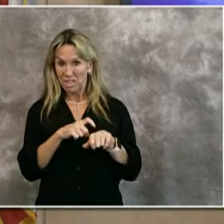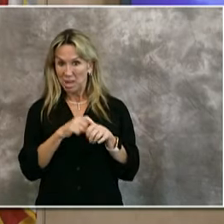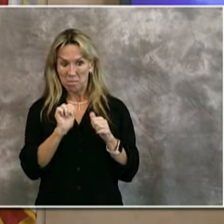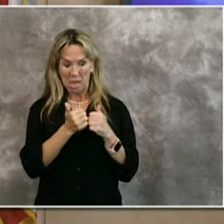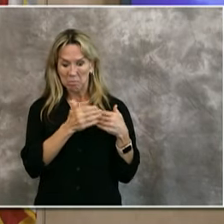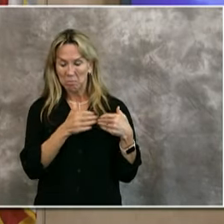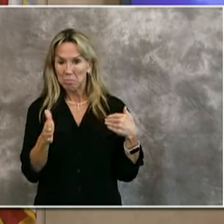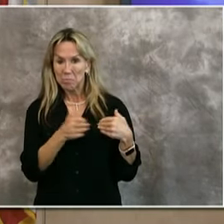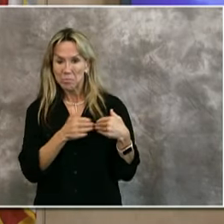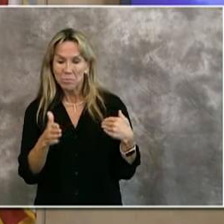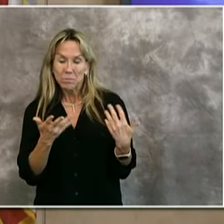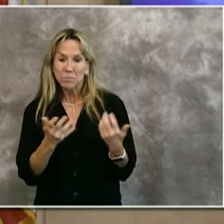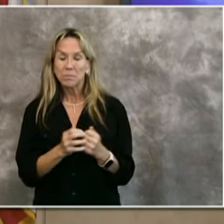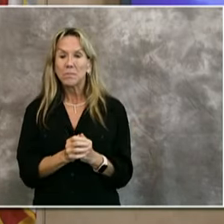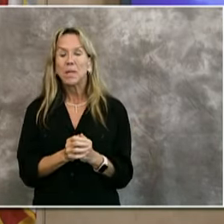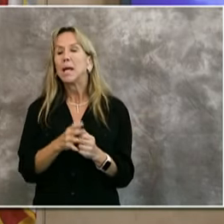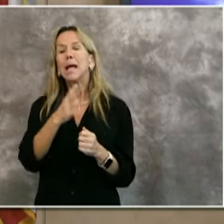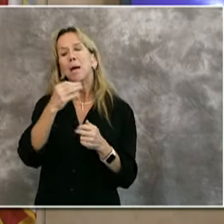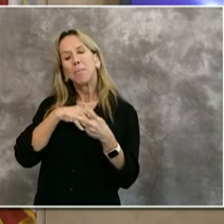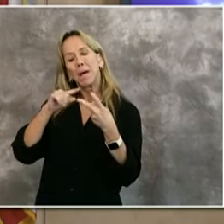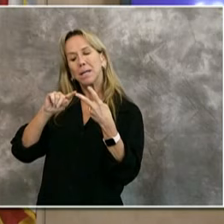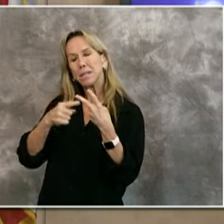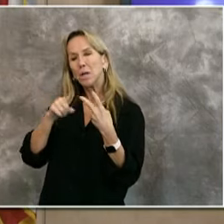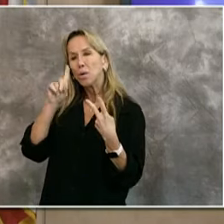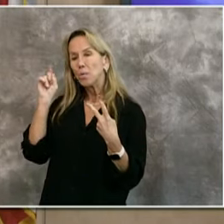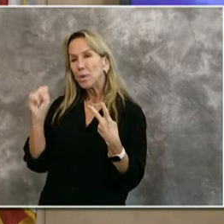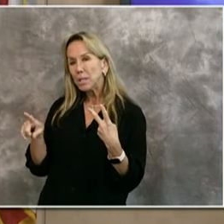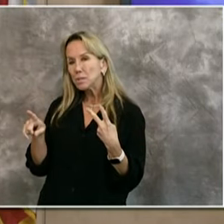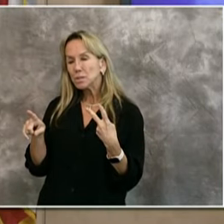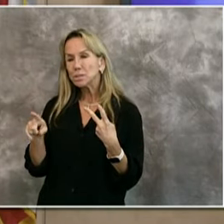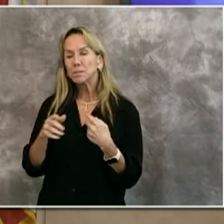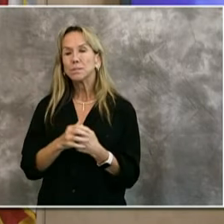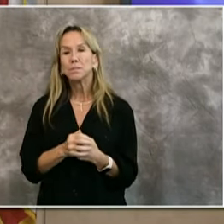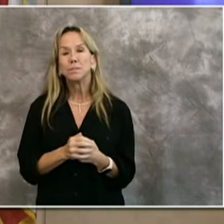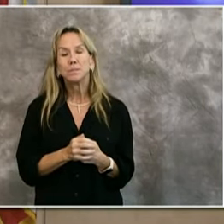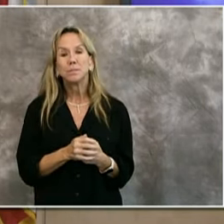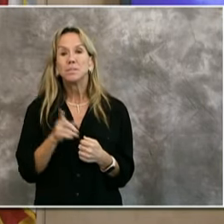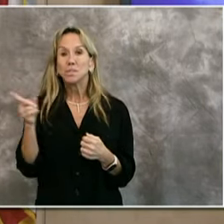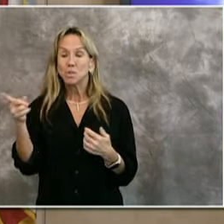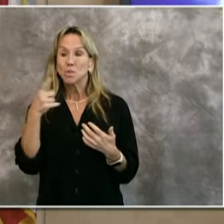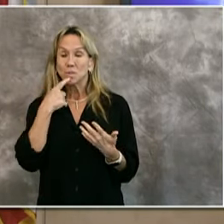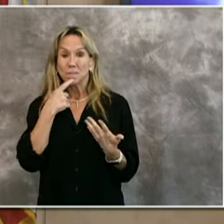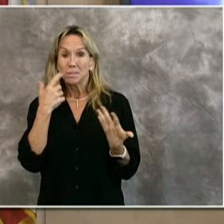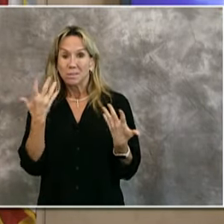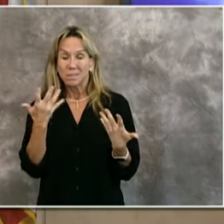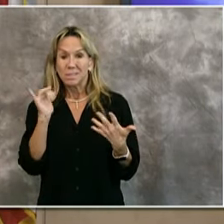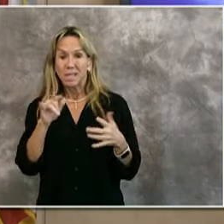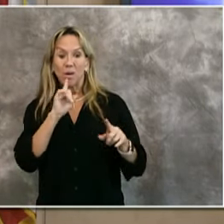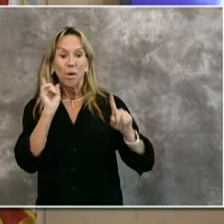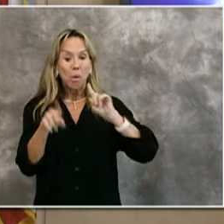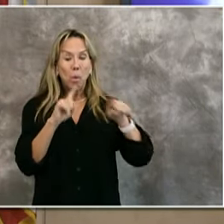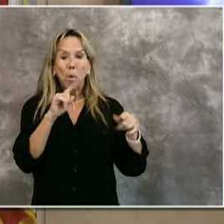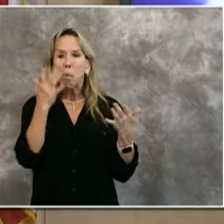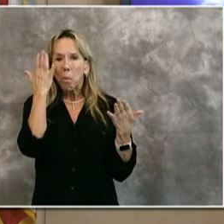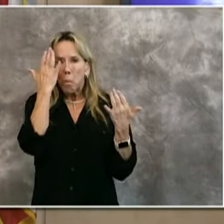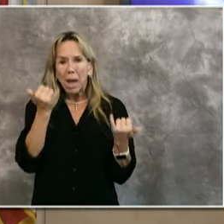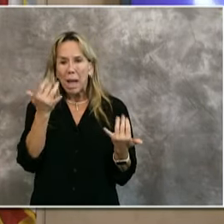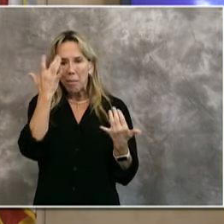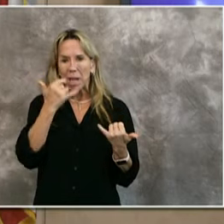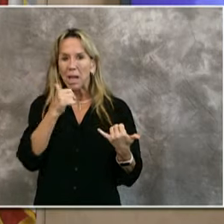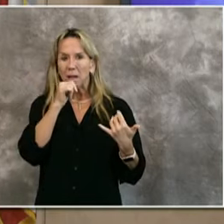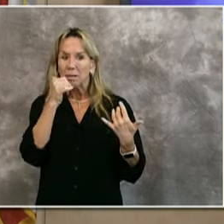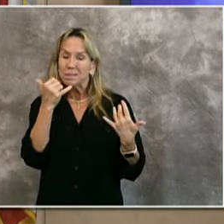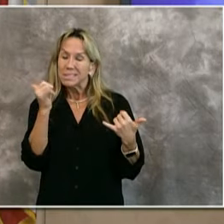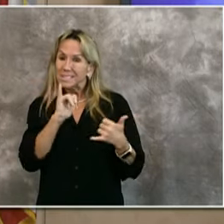a second question as well, just because you've alluded to the fact that these orders are coming in place because we are worried about